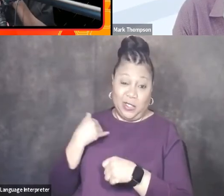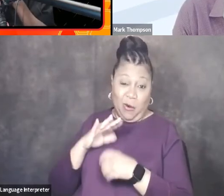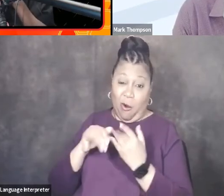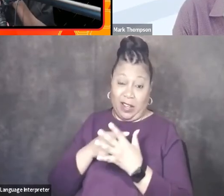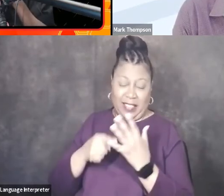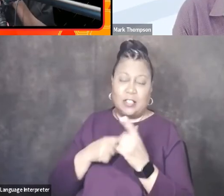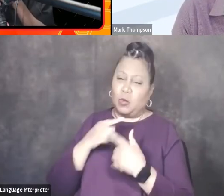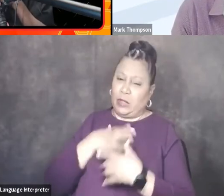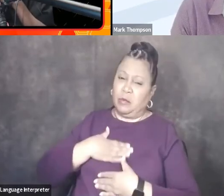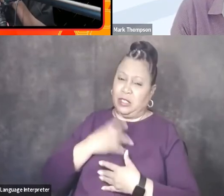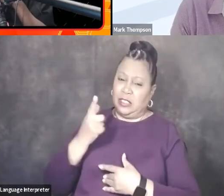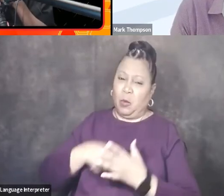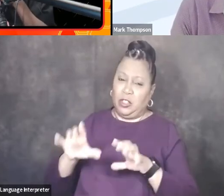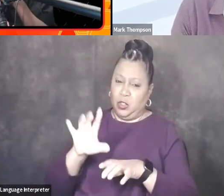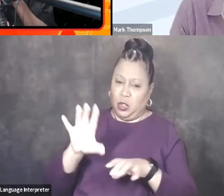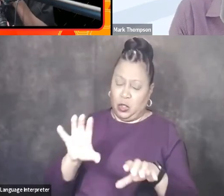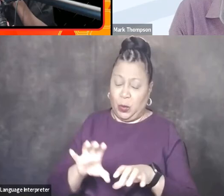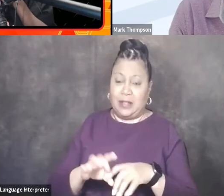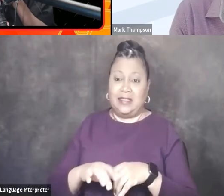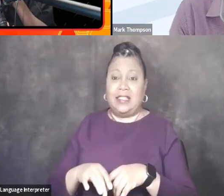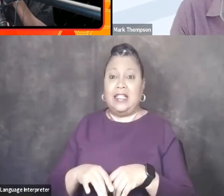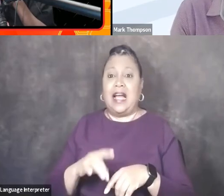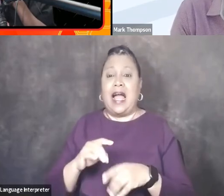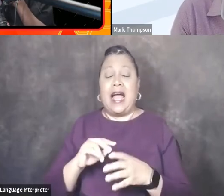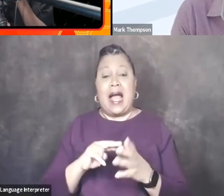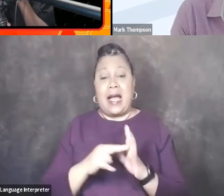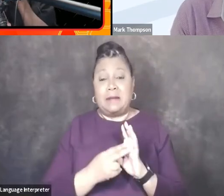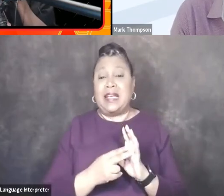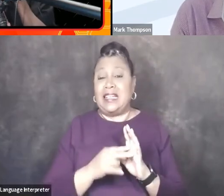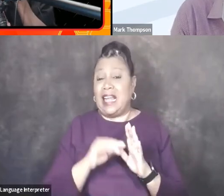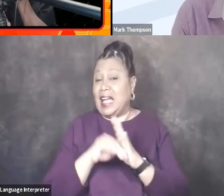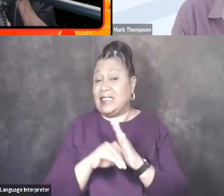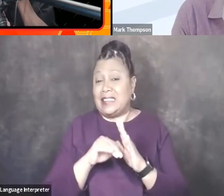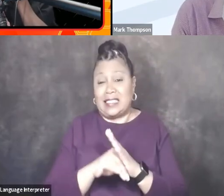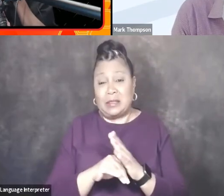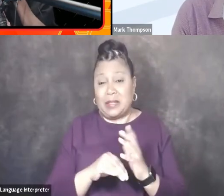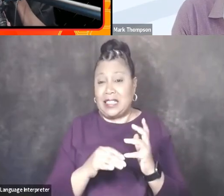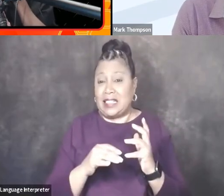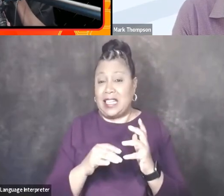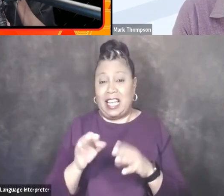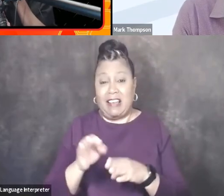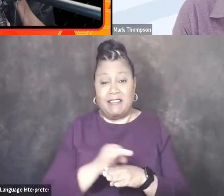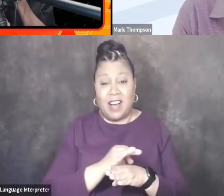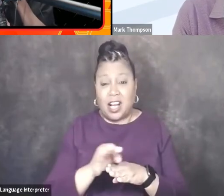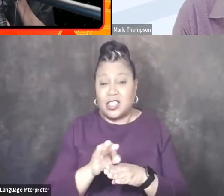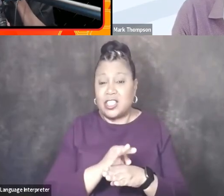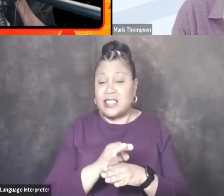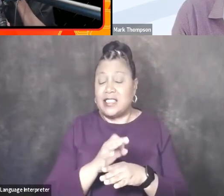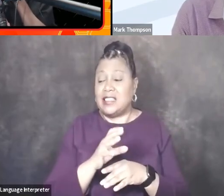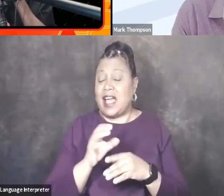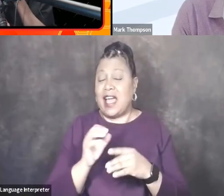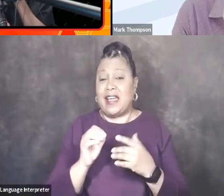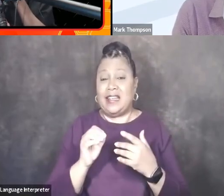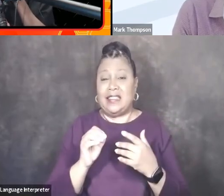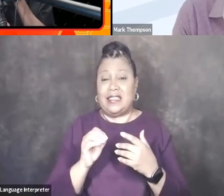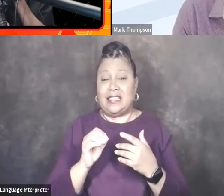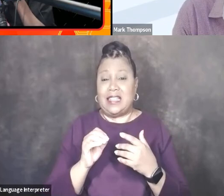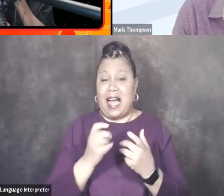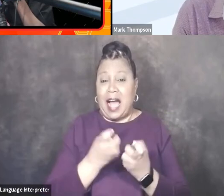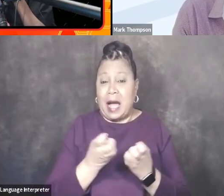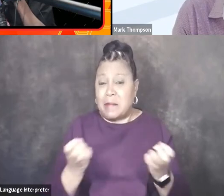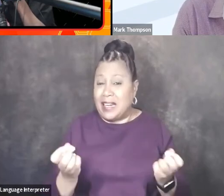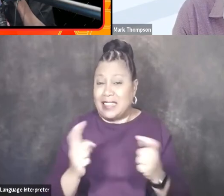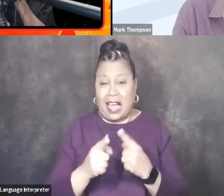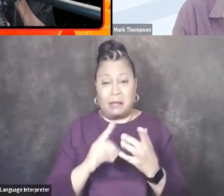so we really appreciate what you guys are doing. It's really, I mean, the accessibility functions and amenities have